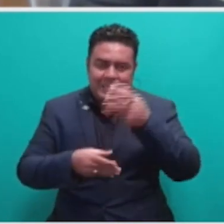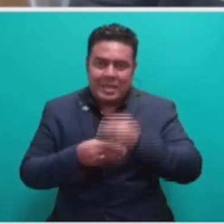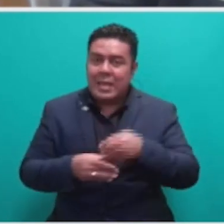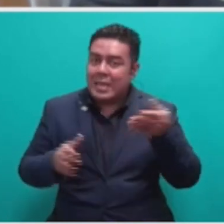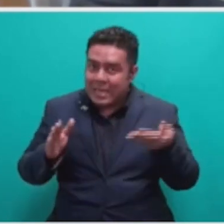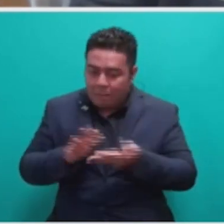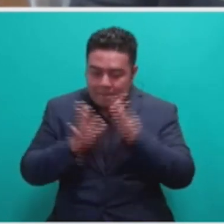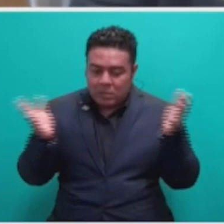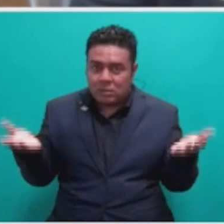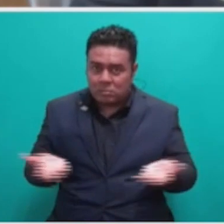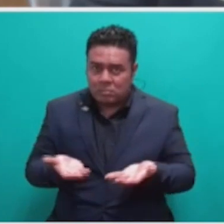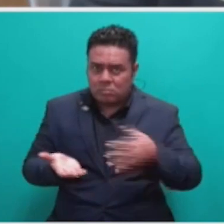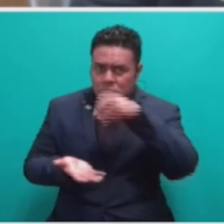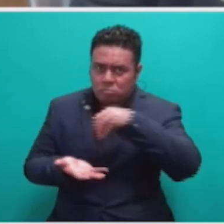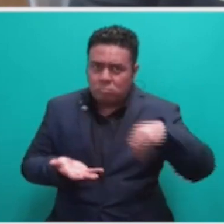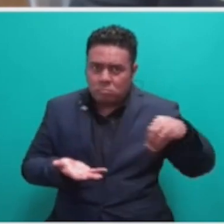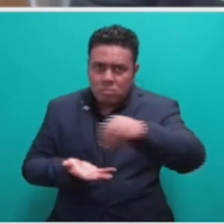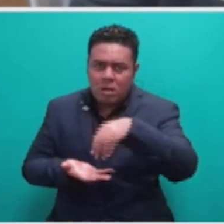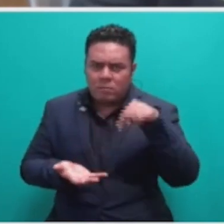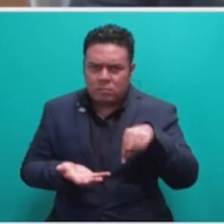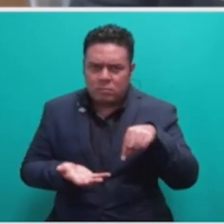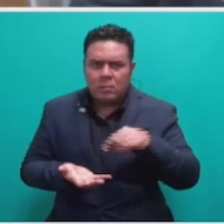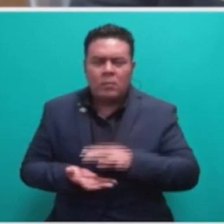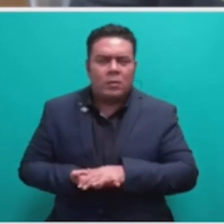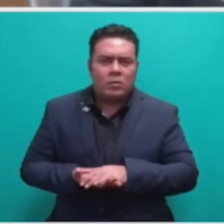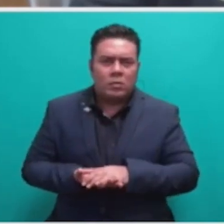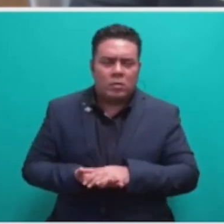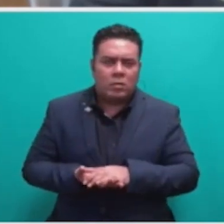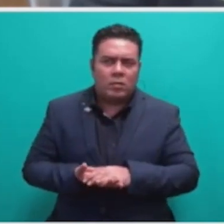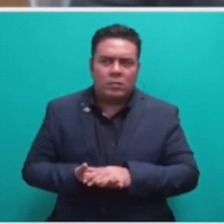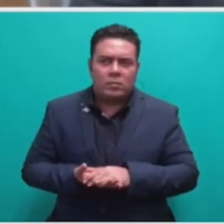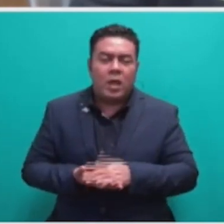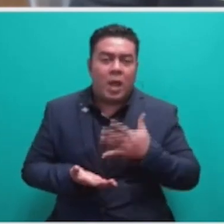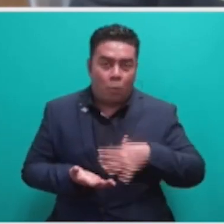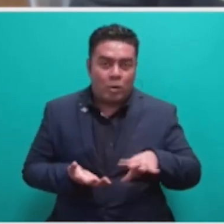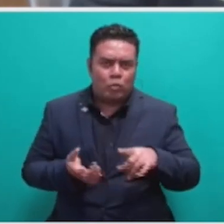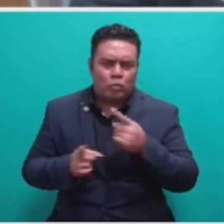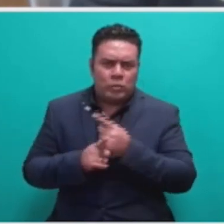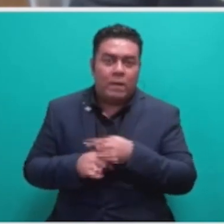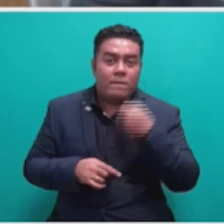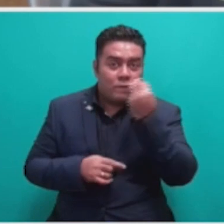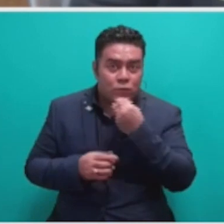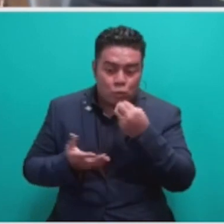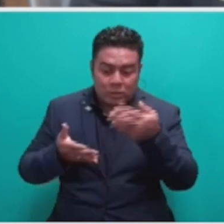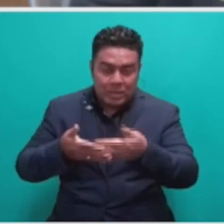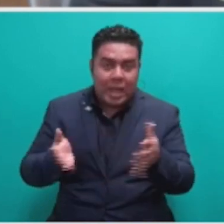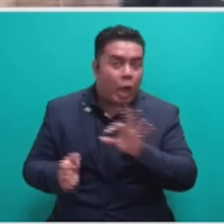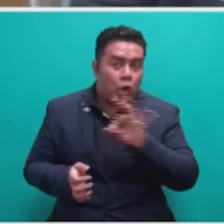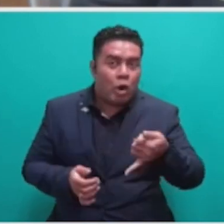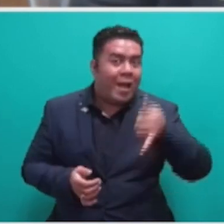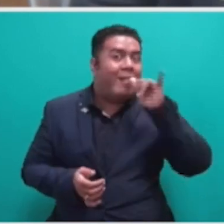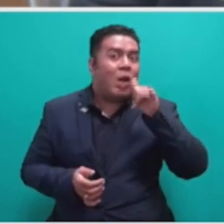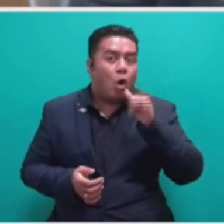basket, and they are categorized, and I want to mention those. So food and